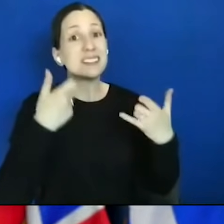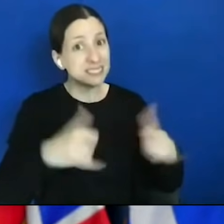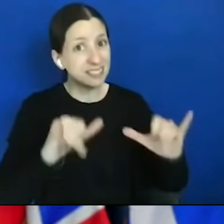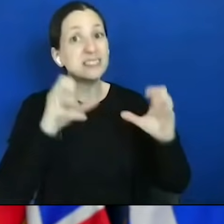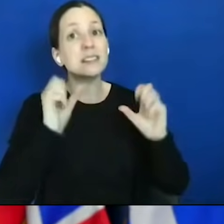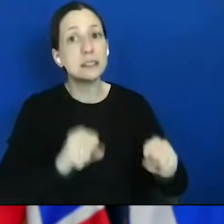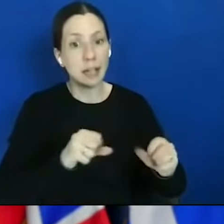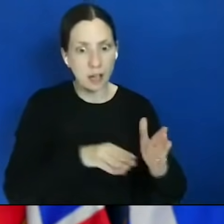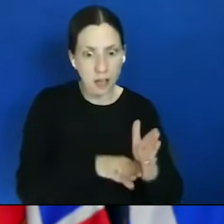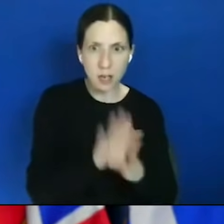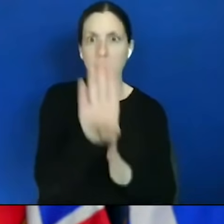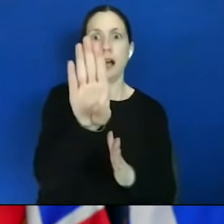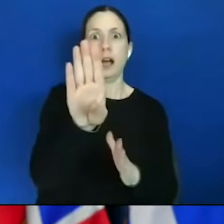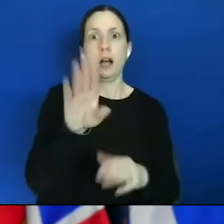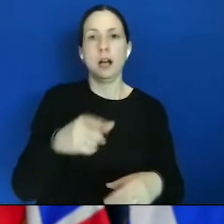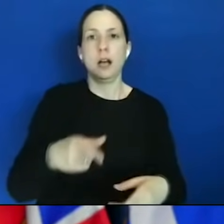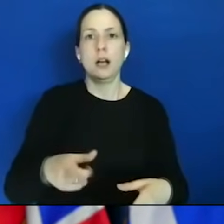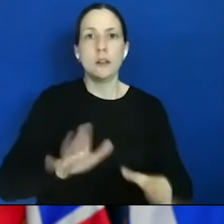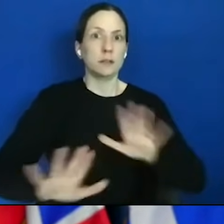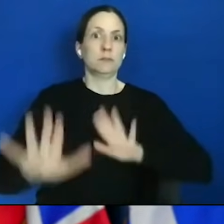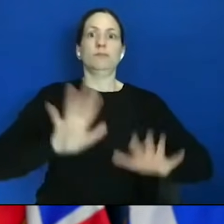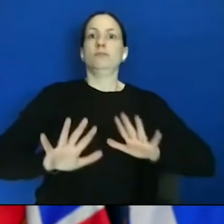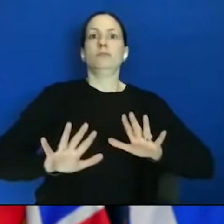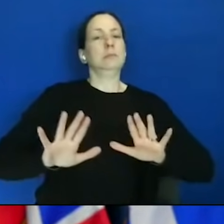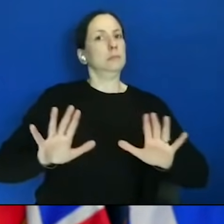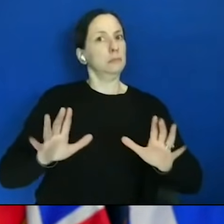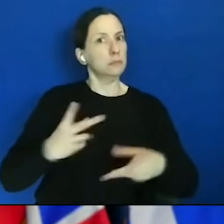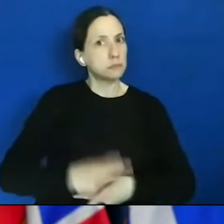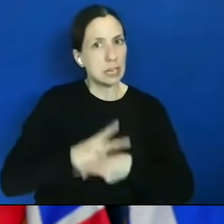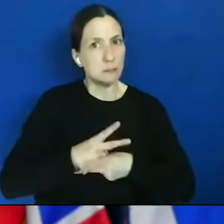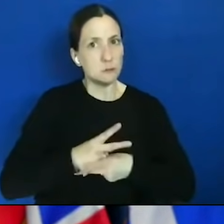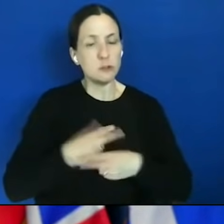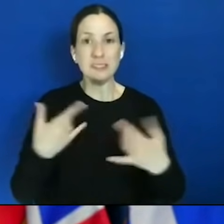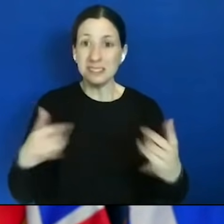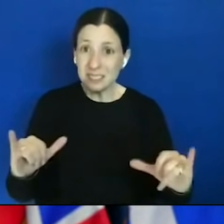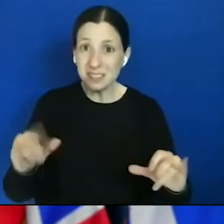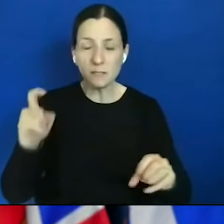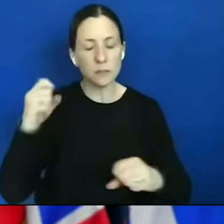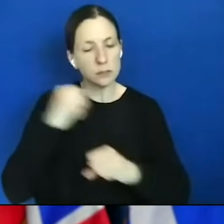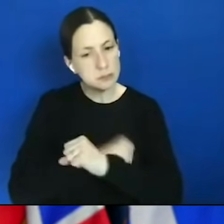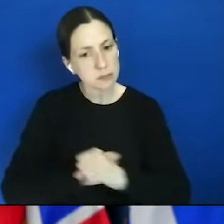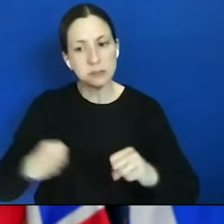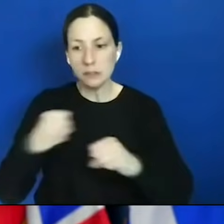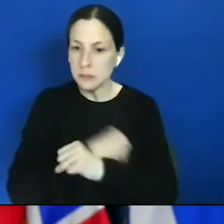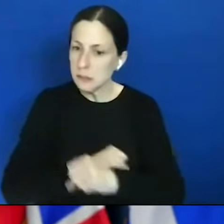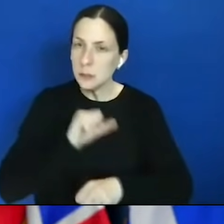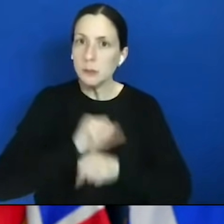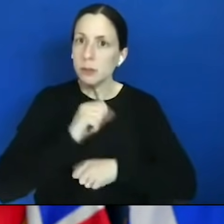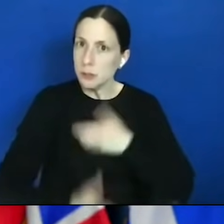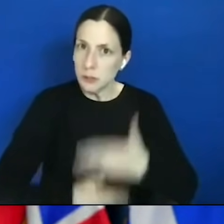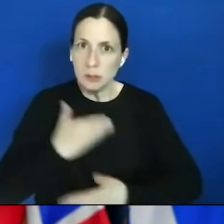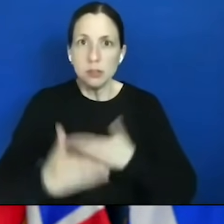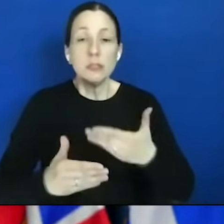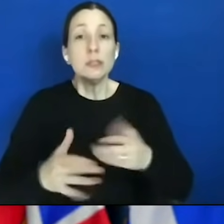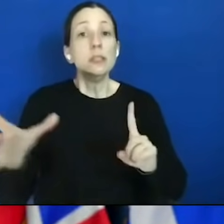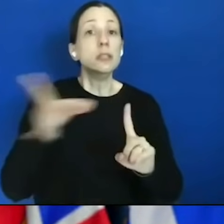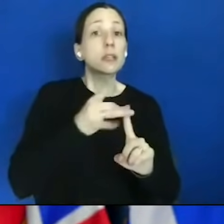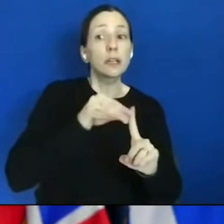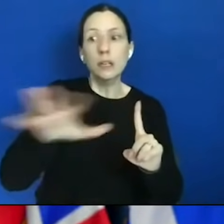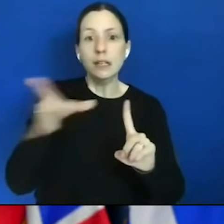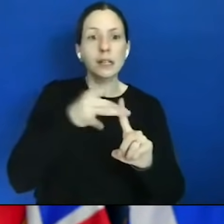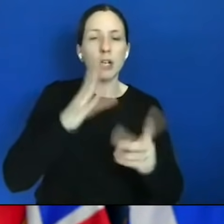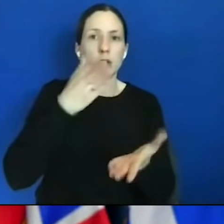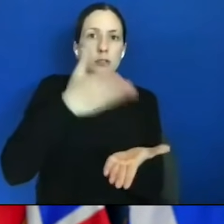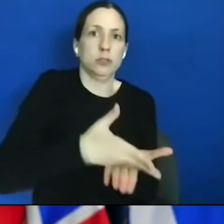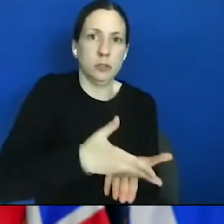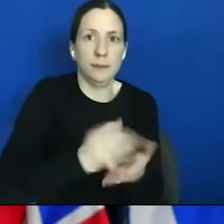set us on our heels is still the work of the moment, and our battle to stop the spread is by no means over. Today, I'm